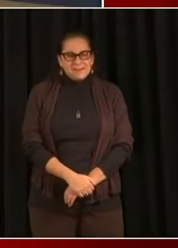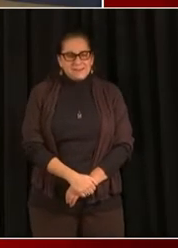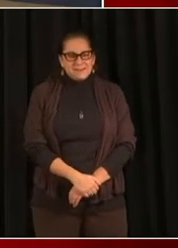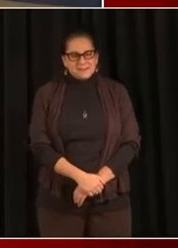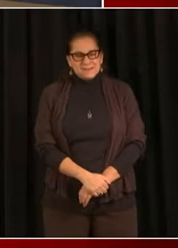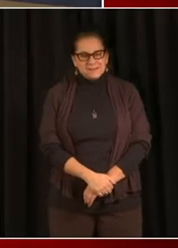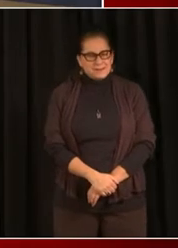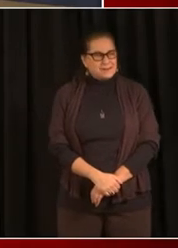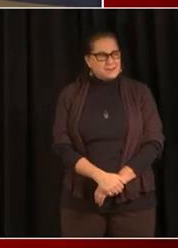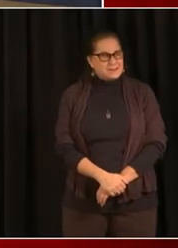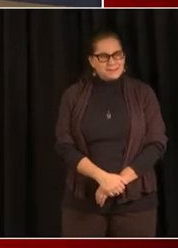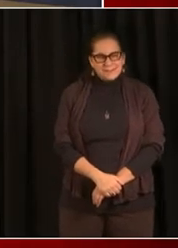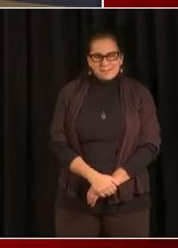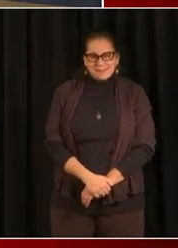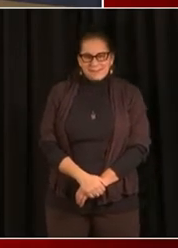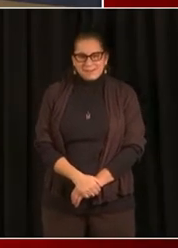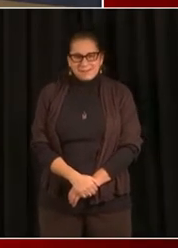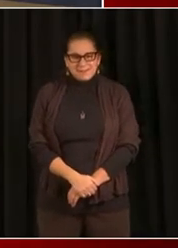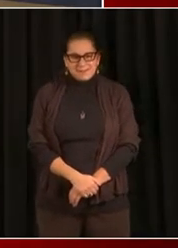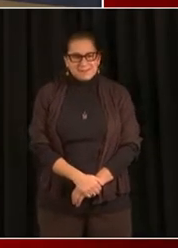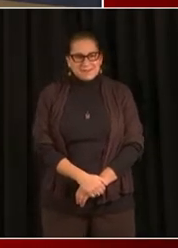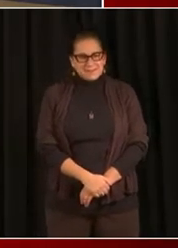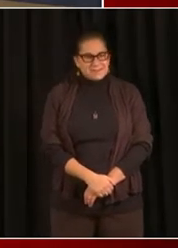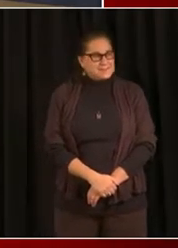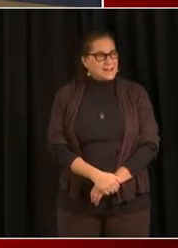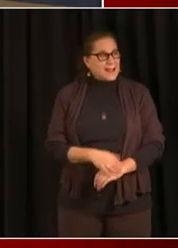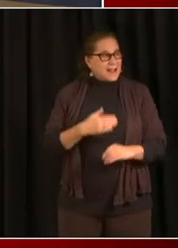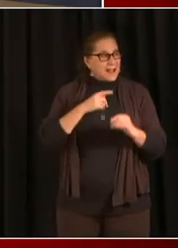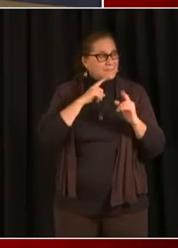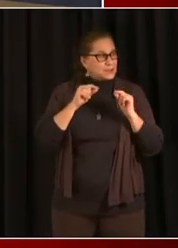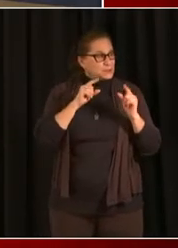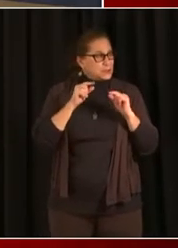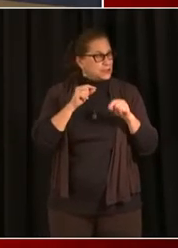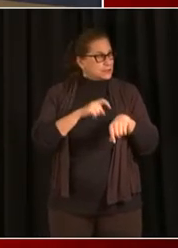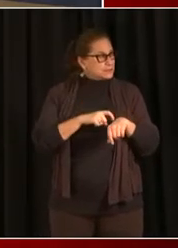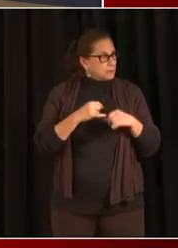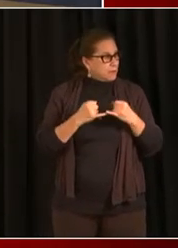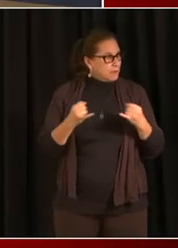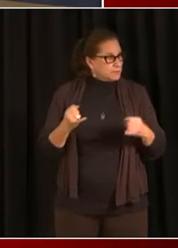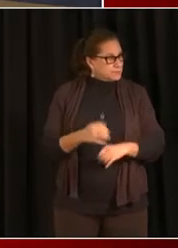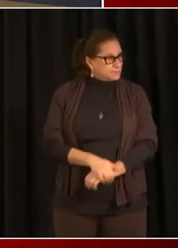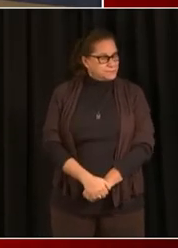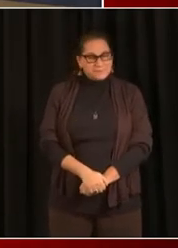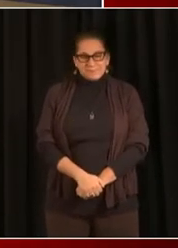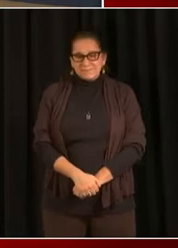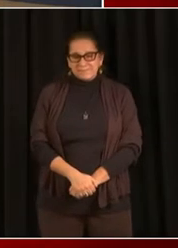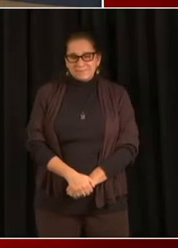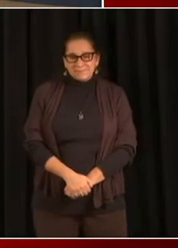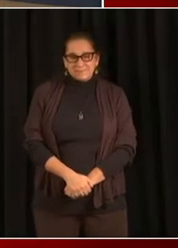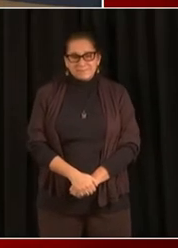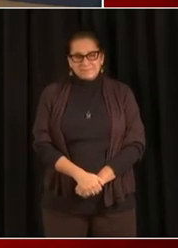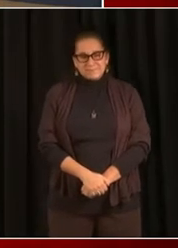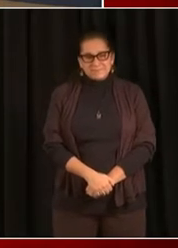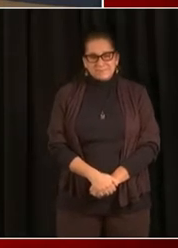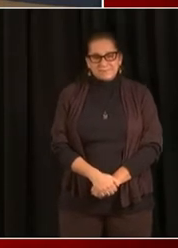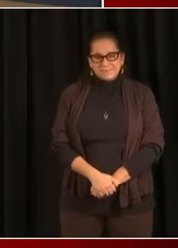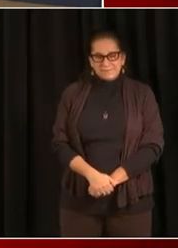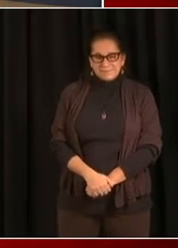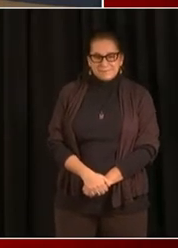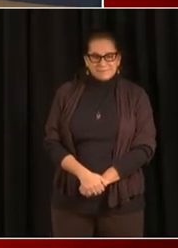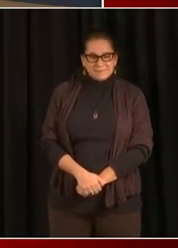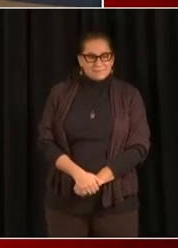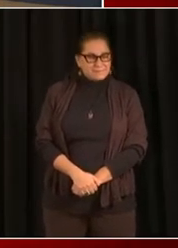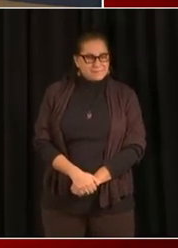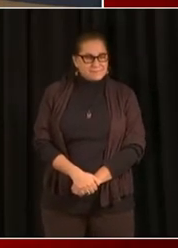Twitter, is just in terms of the time it takes to turn around the grant. Can you kind of go through process where we